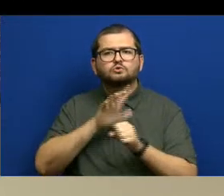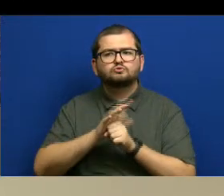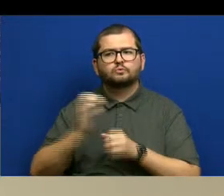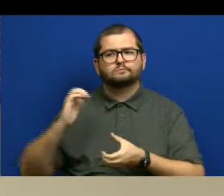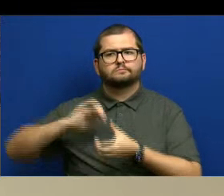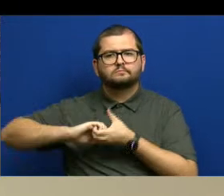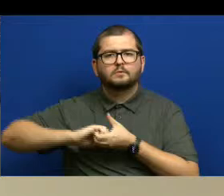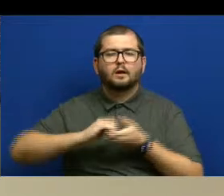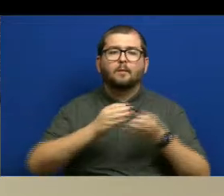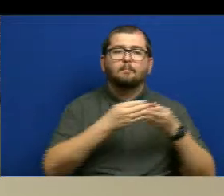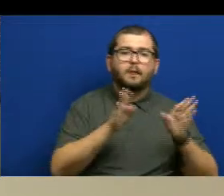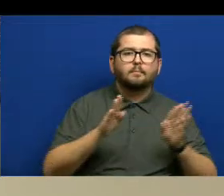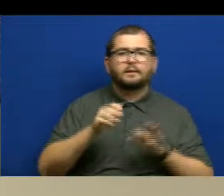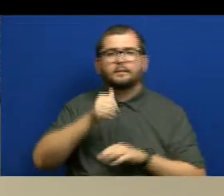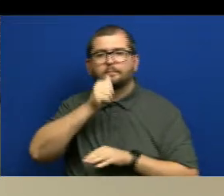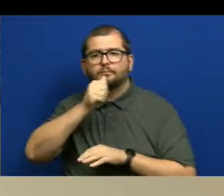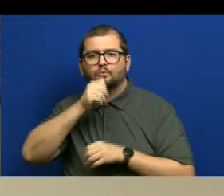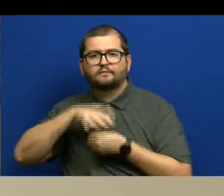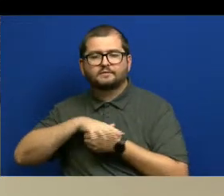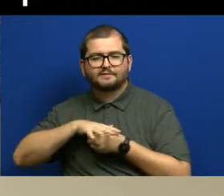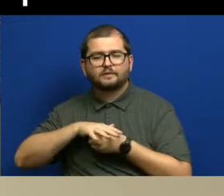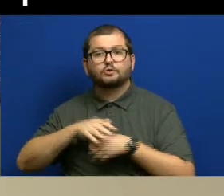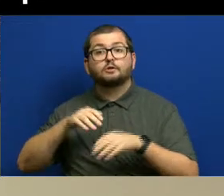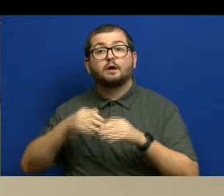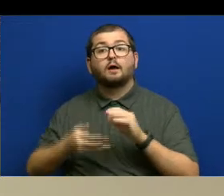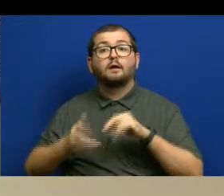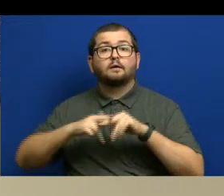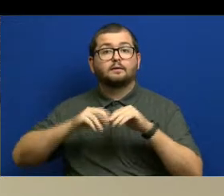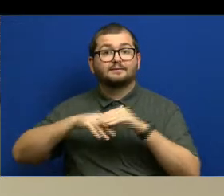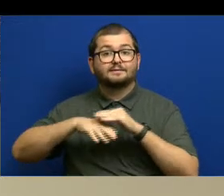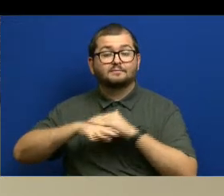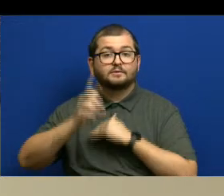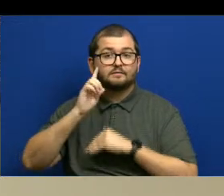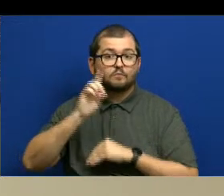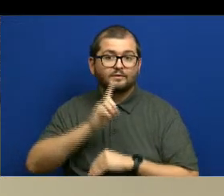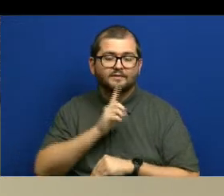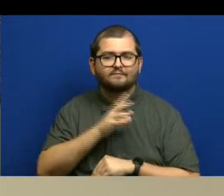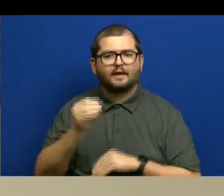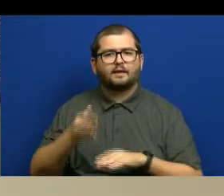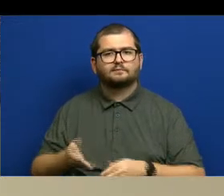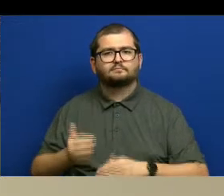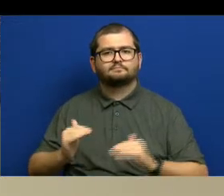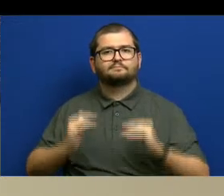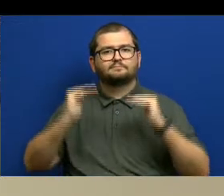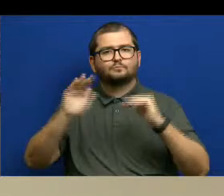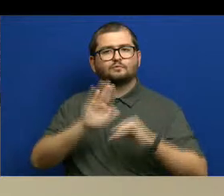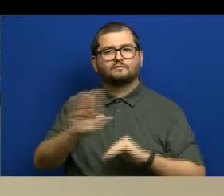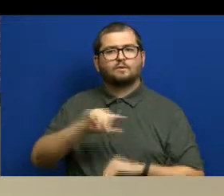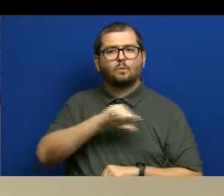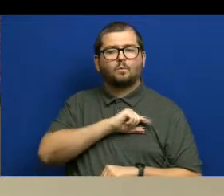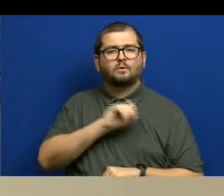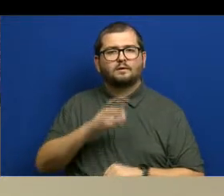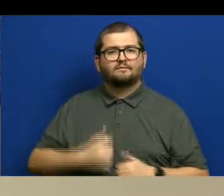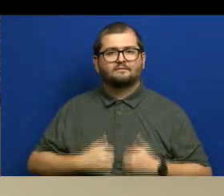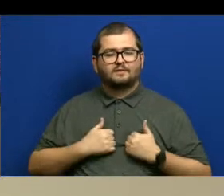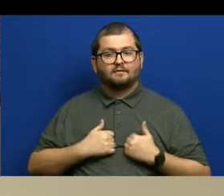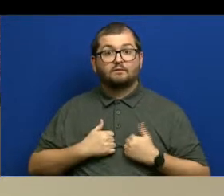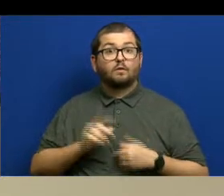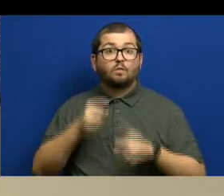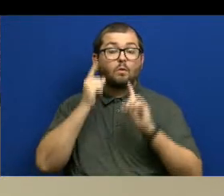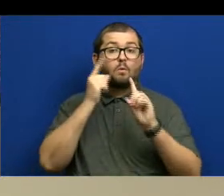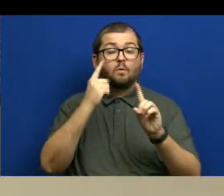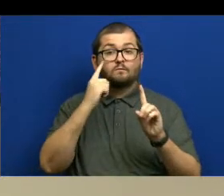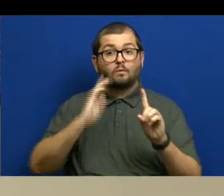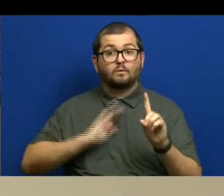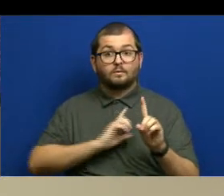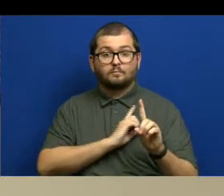and private sector, accessibility for the deaf and hard of hearing to improve their quality of life. The board's purpose is to improve the lives of deaf and